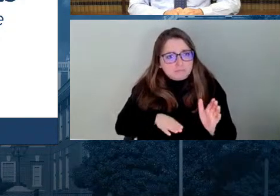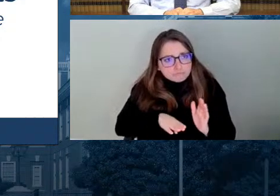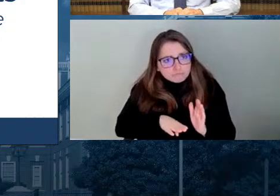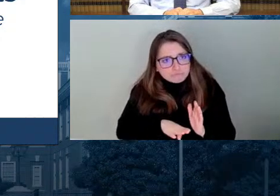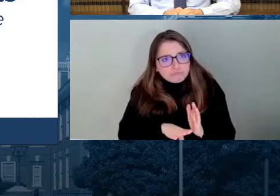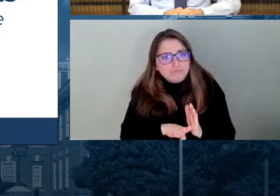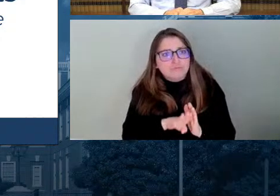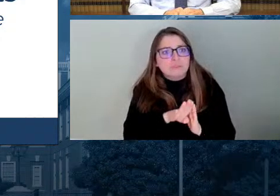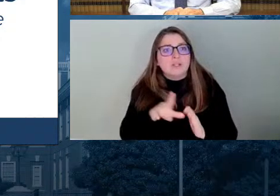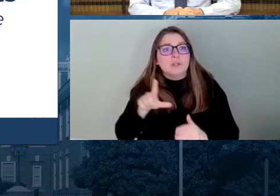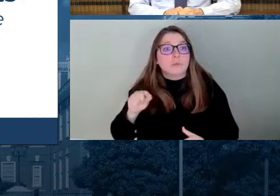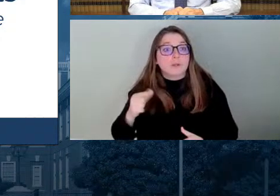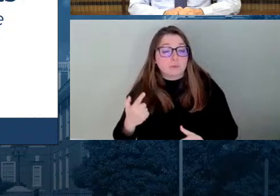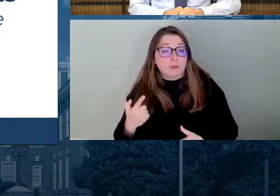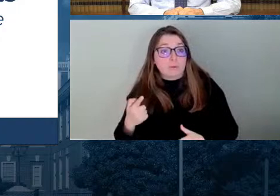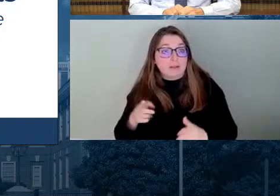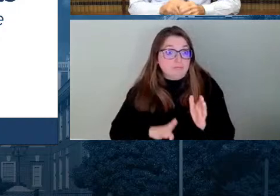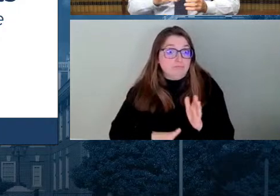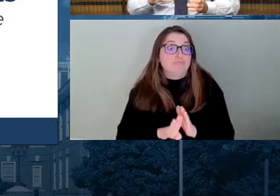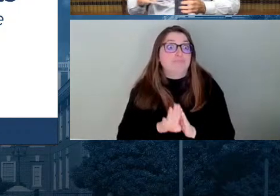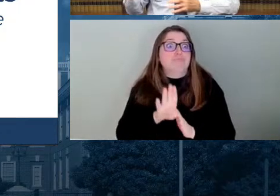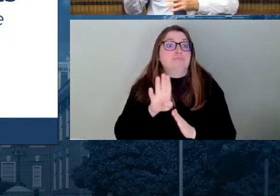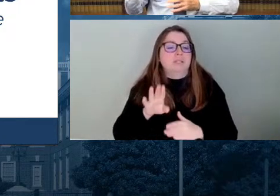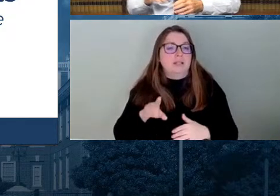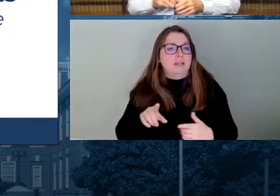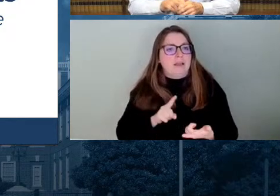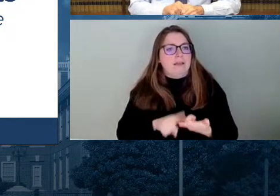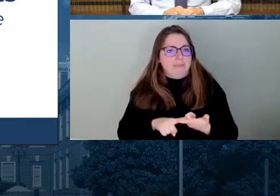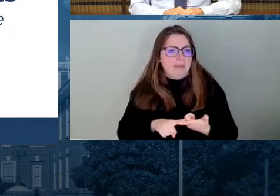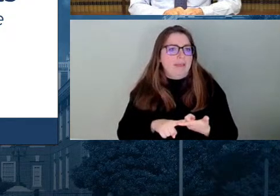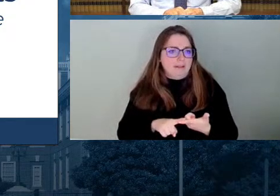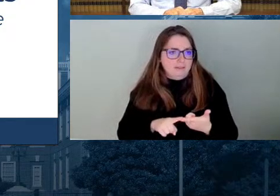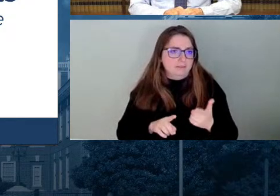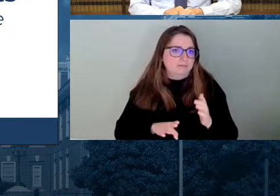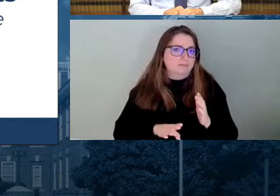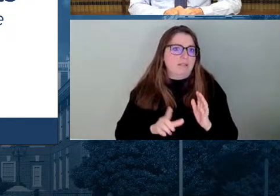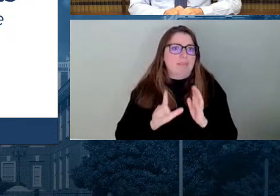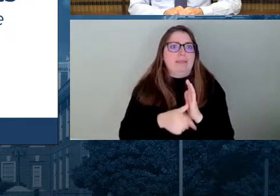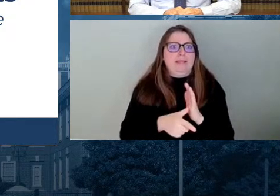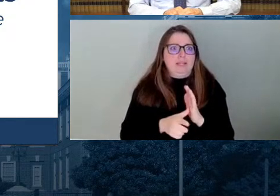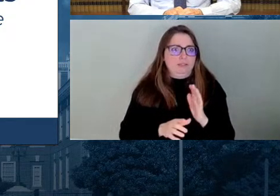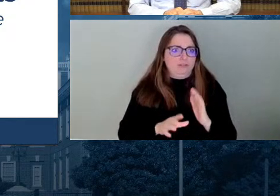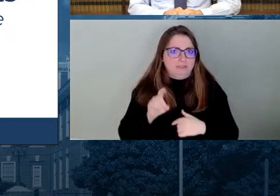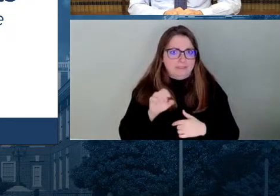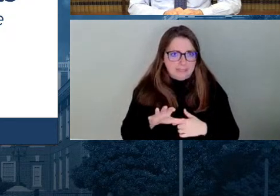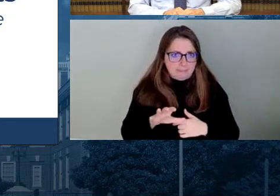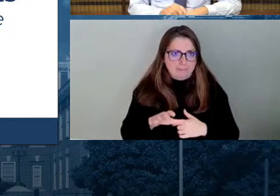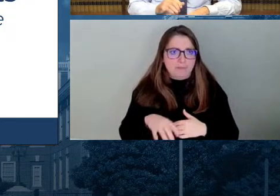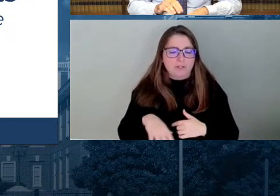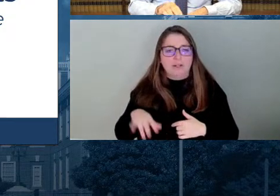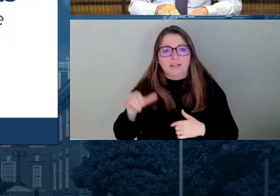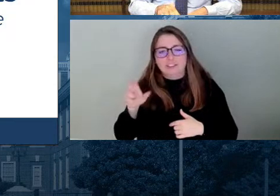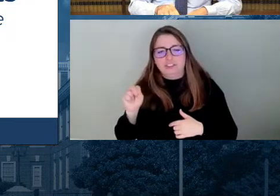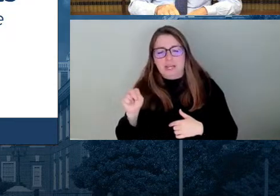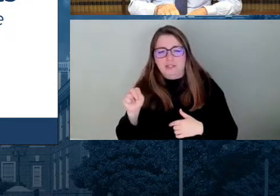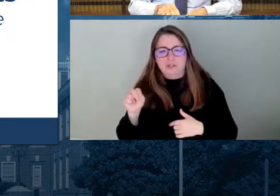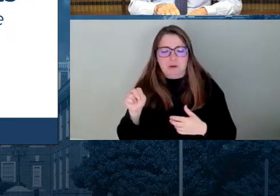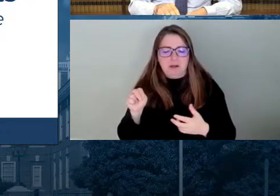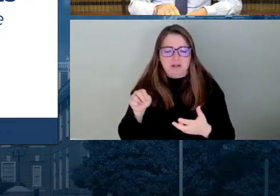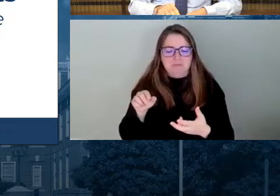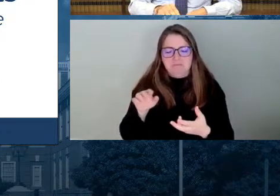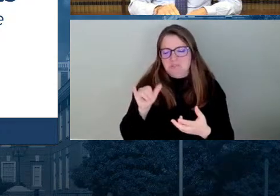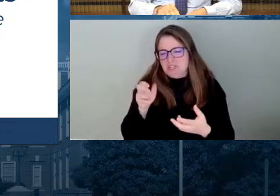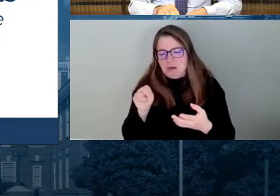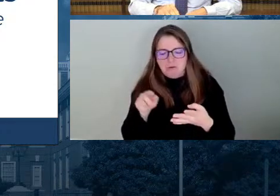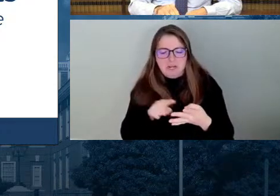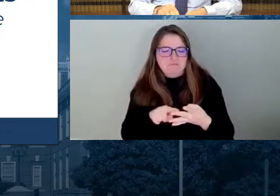here in late September and October, and then the run up, the peak in both of those years was in the second